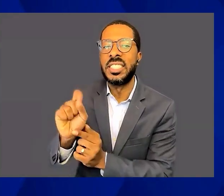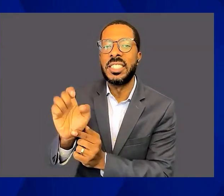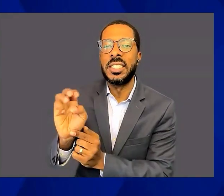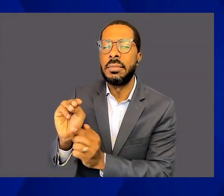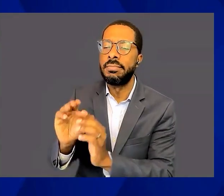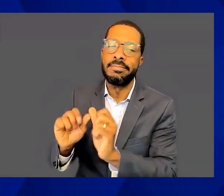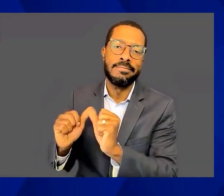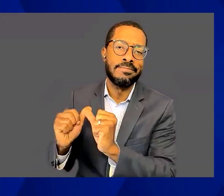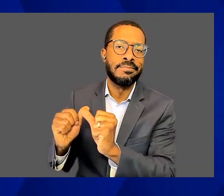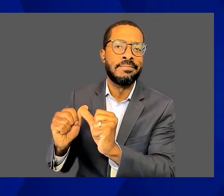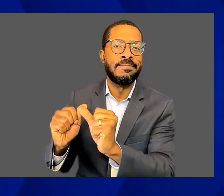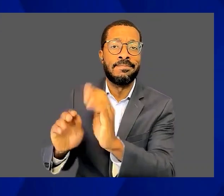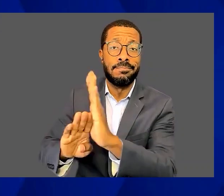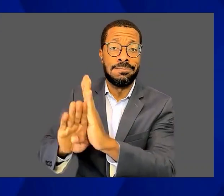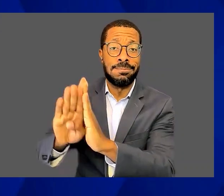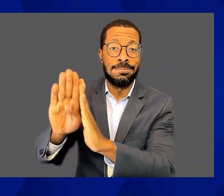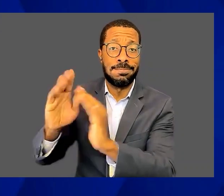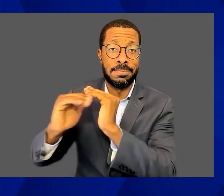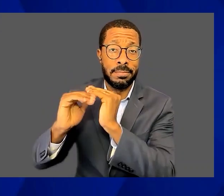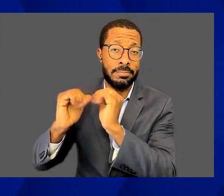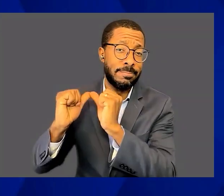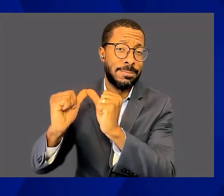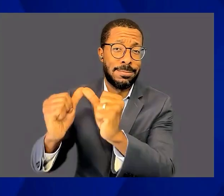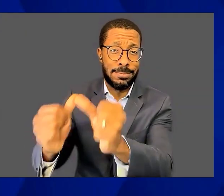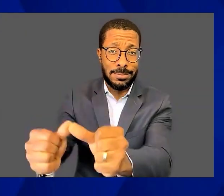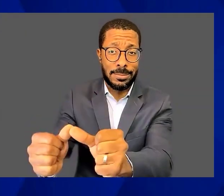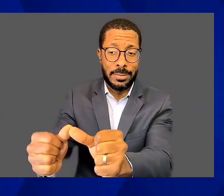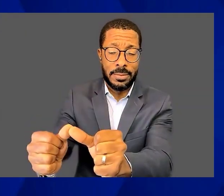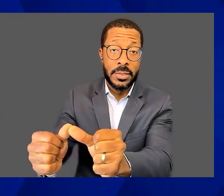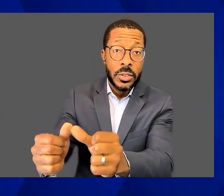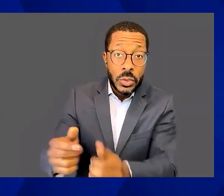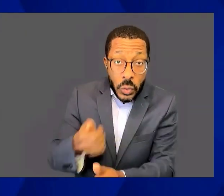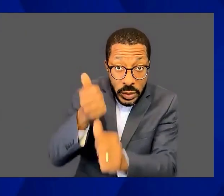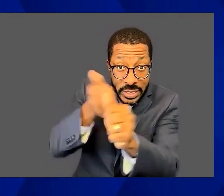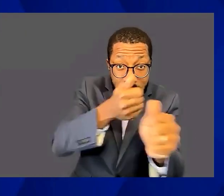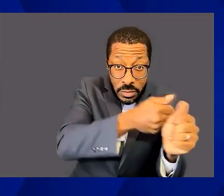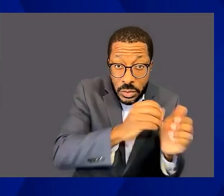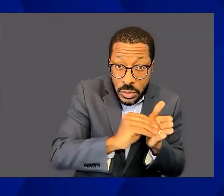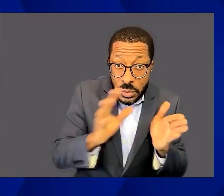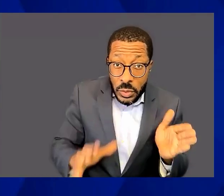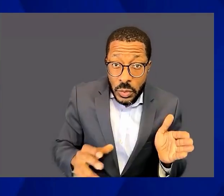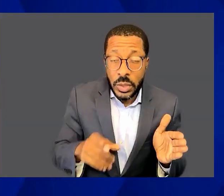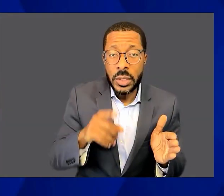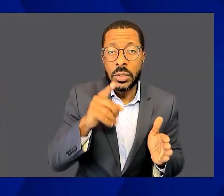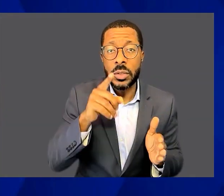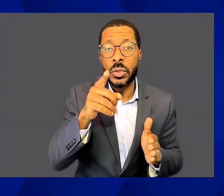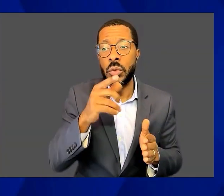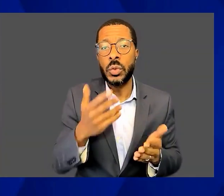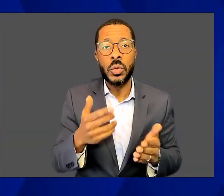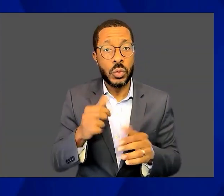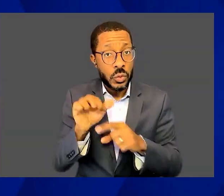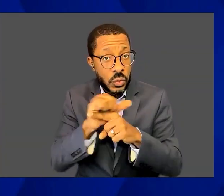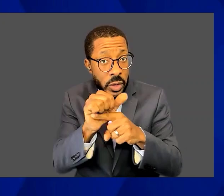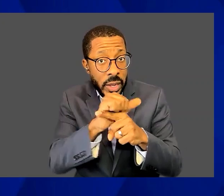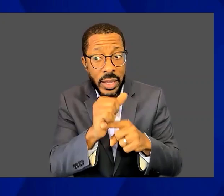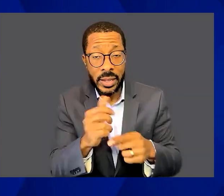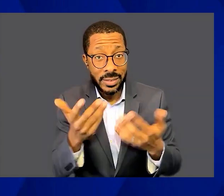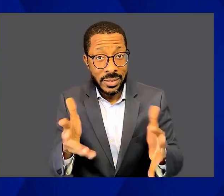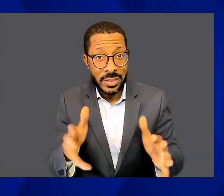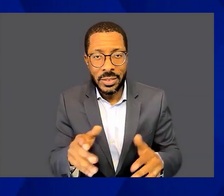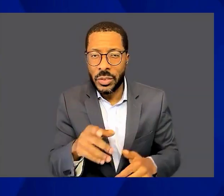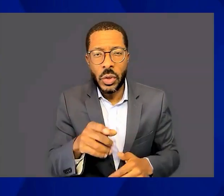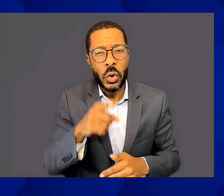room is more than a student or a trainee. You are a knowledge creator. You are